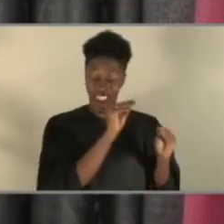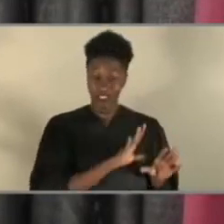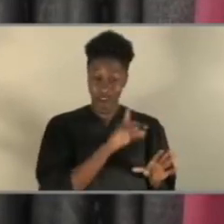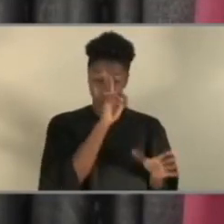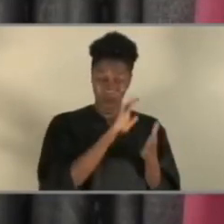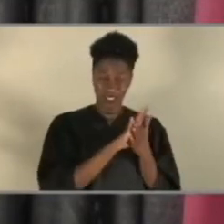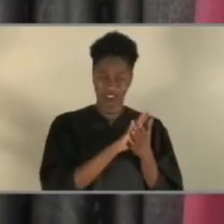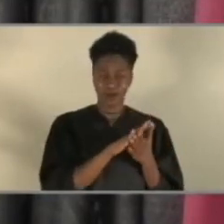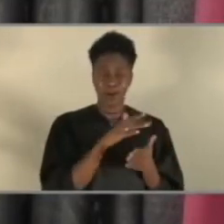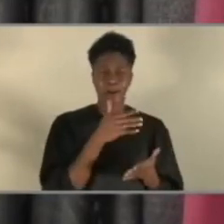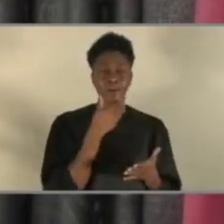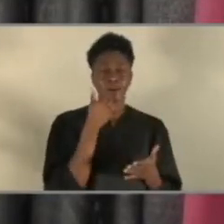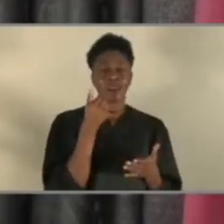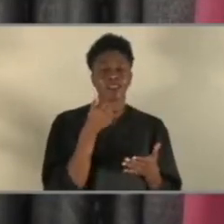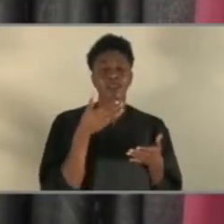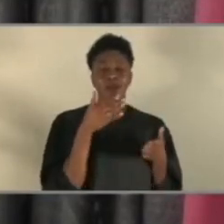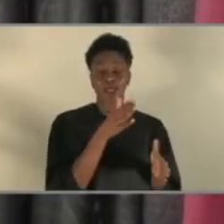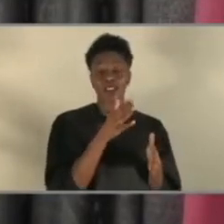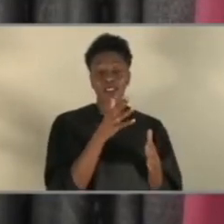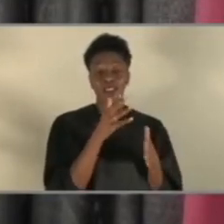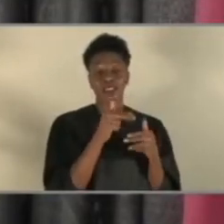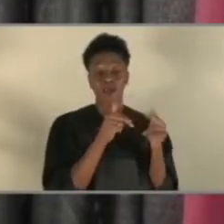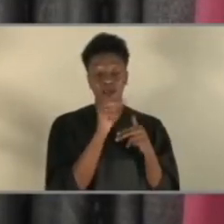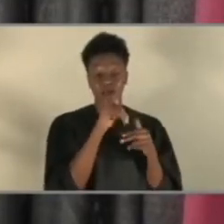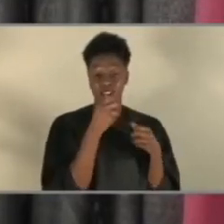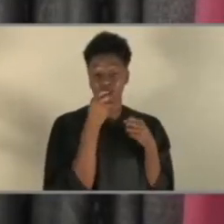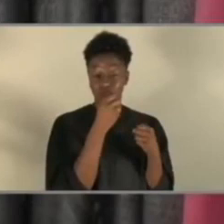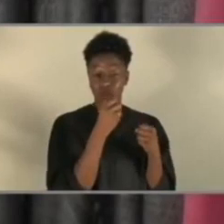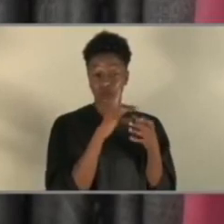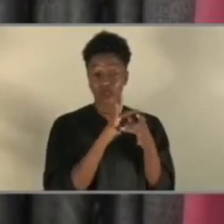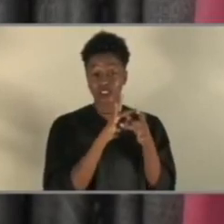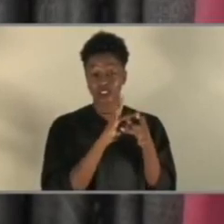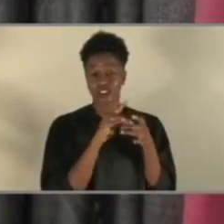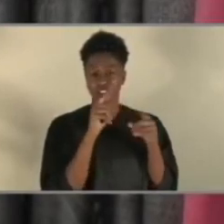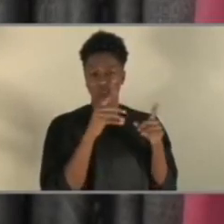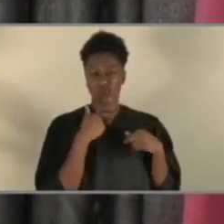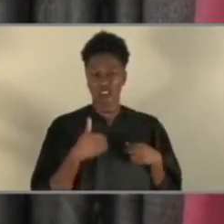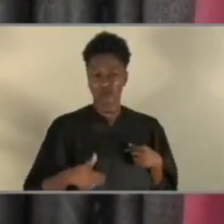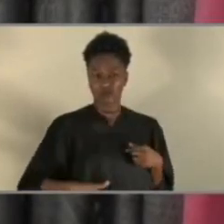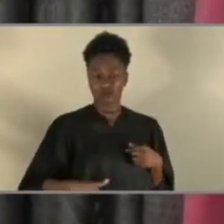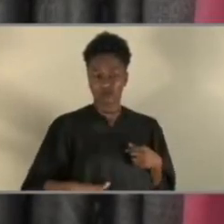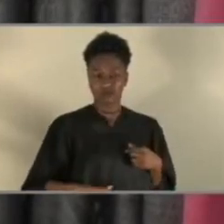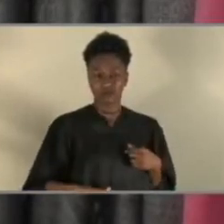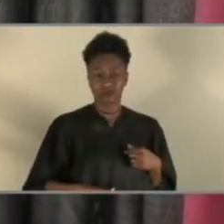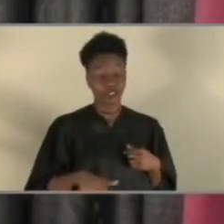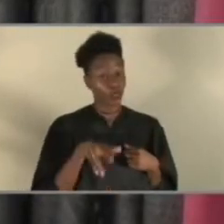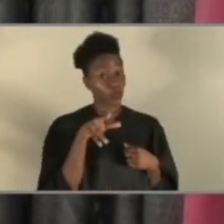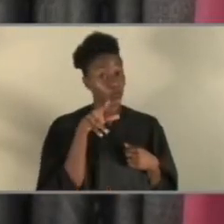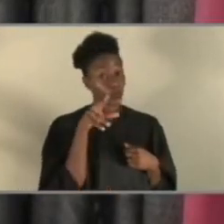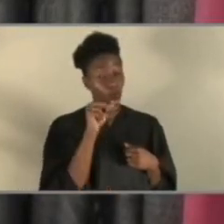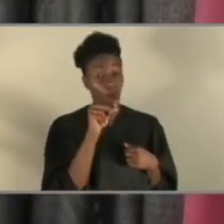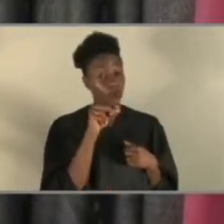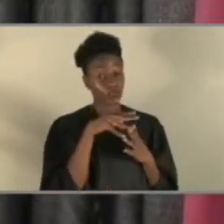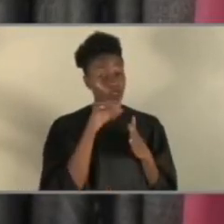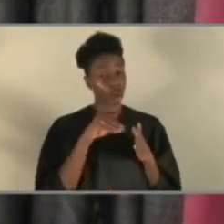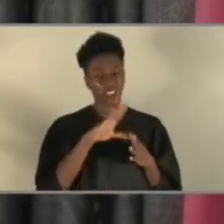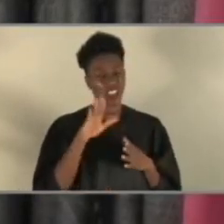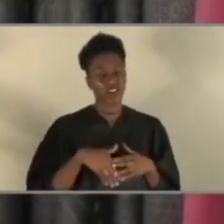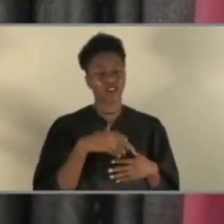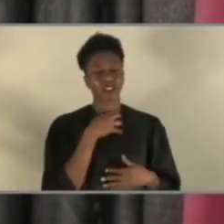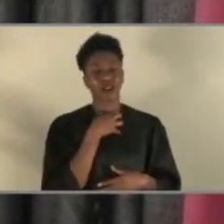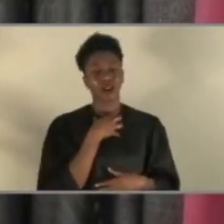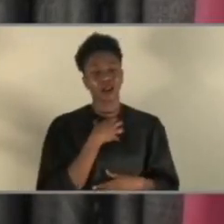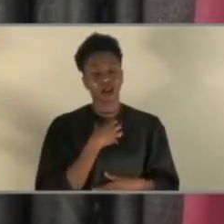best ways to build that strong relationship is through their stomachs. So no student ever goes hungry in this